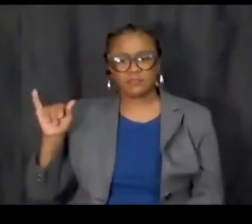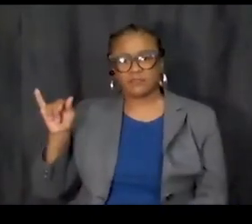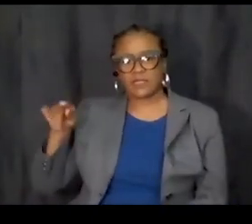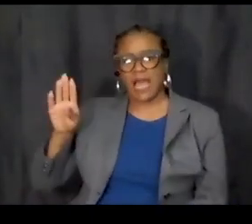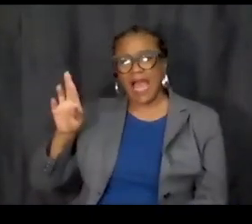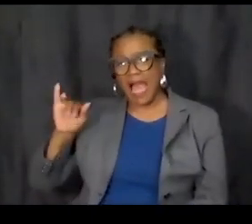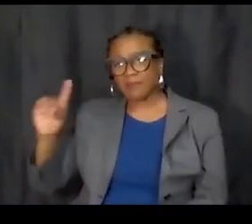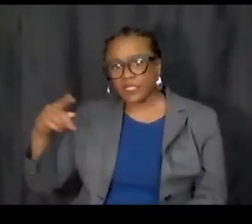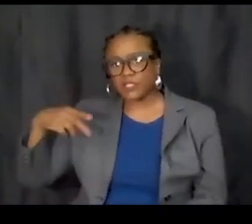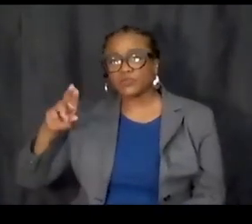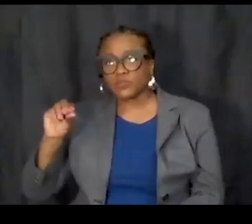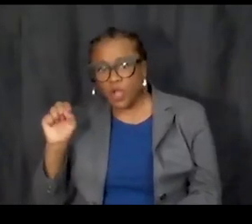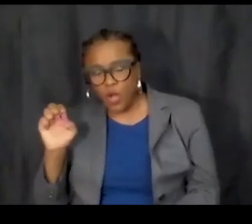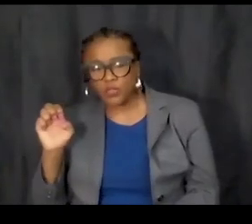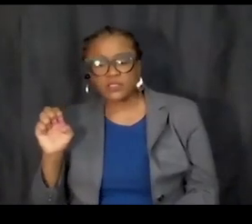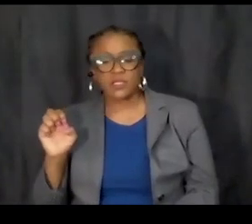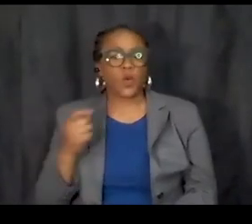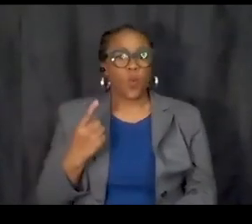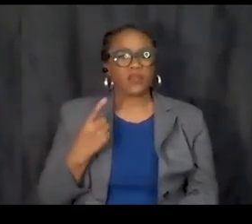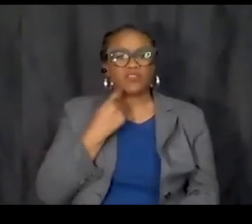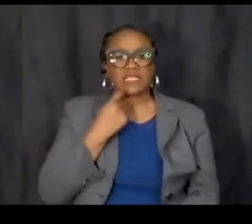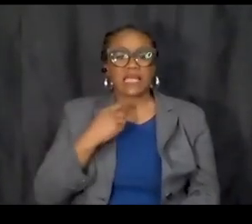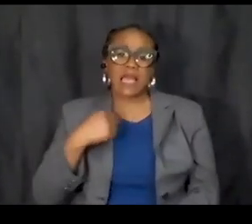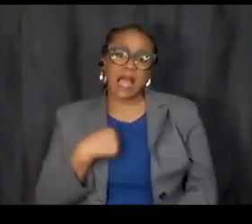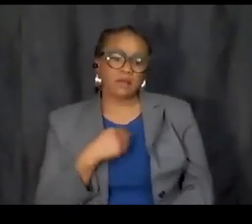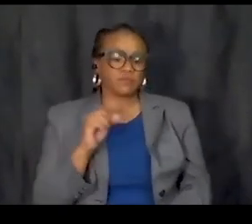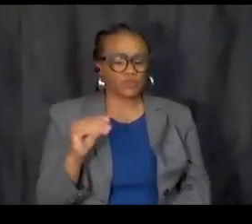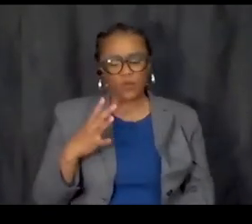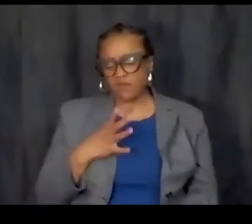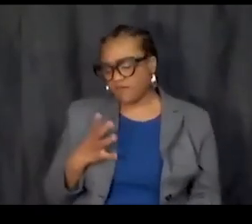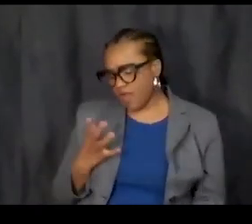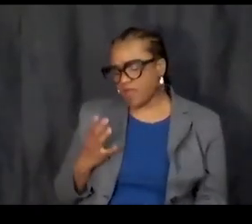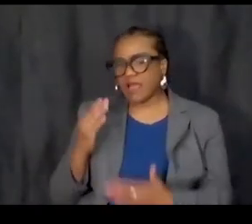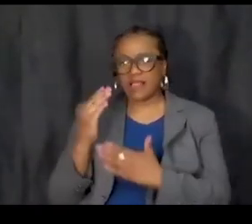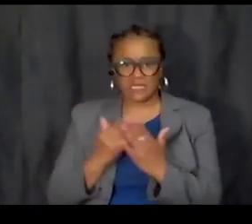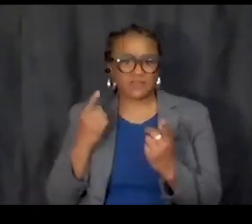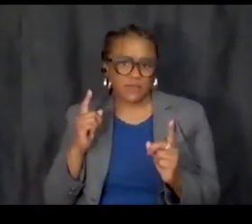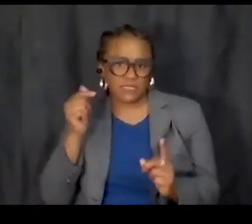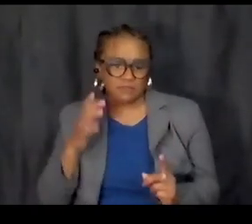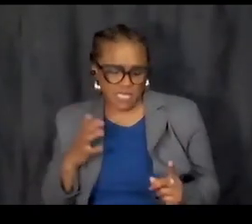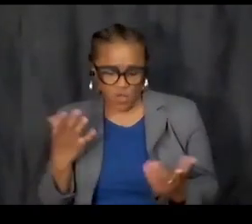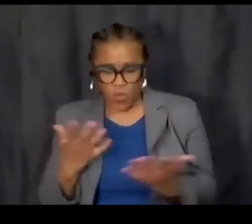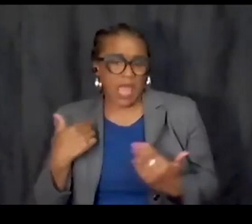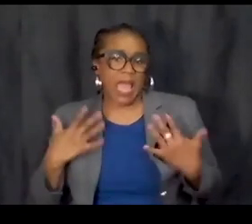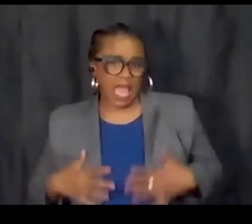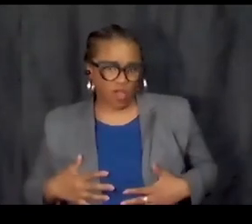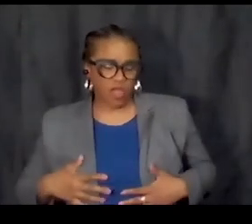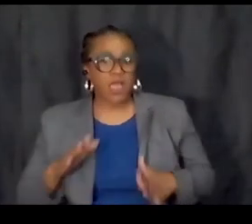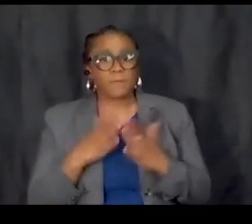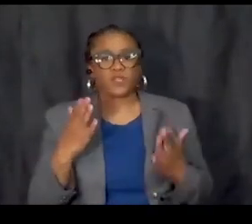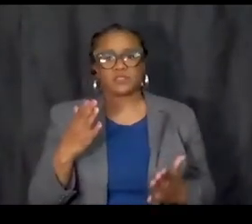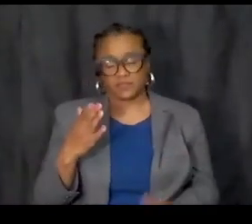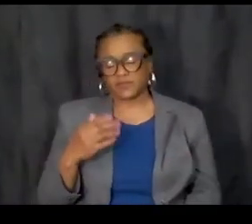prose. Most recently, I'm So Fine, A List of Famous Men and What I Had On, Yes, Yes Books, 2017.